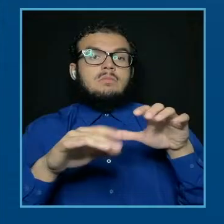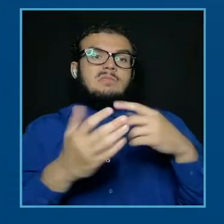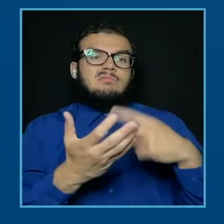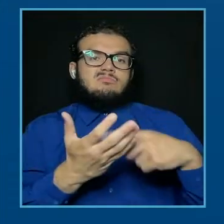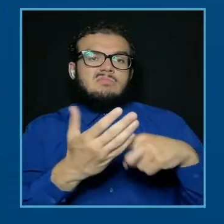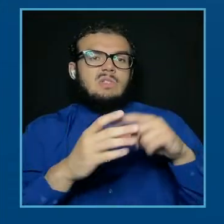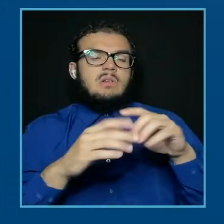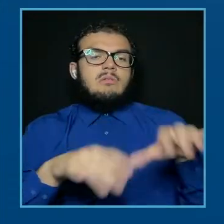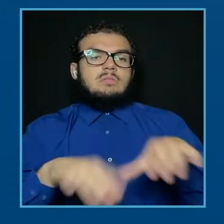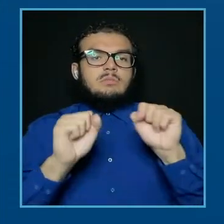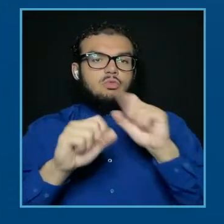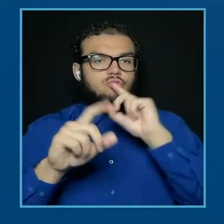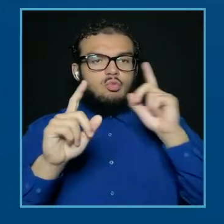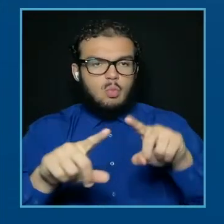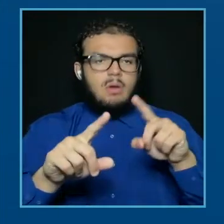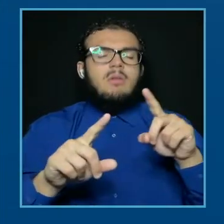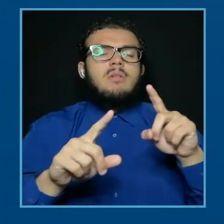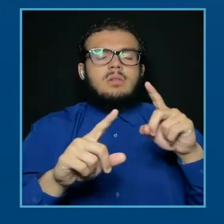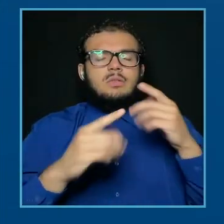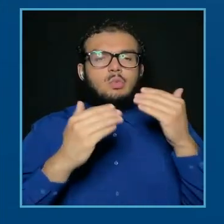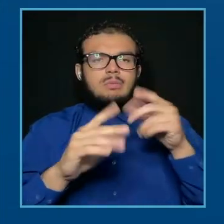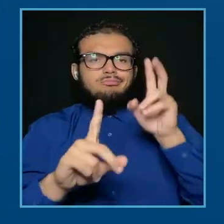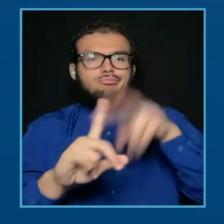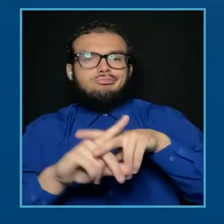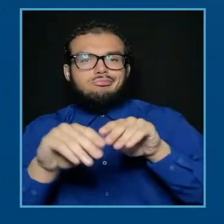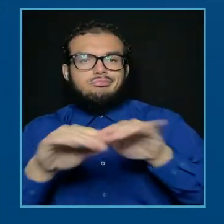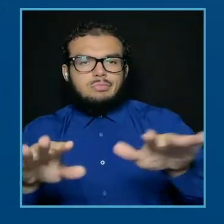that they adopt the report to